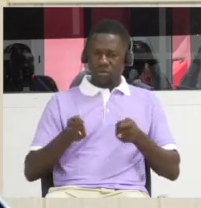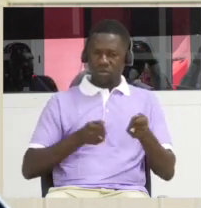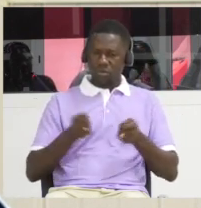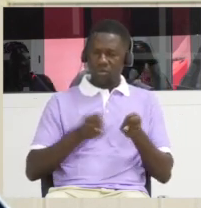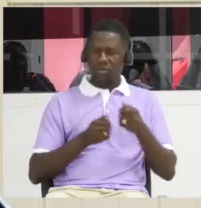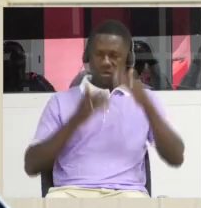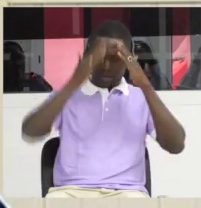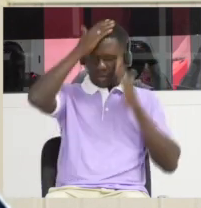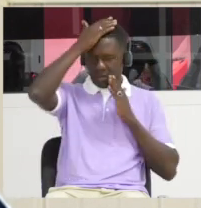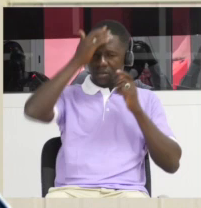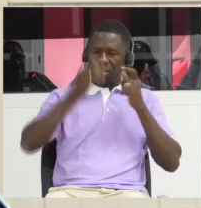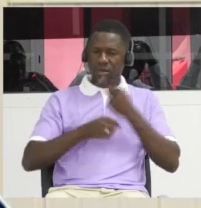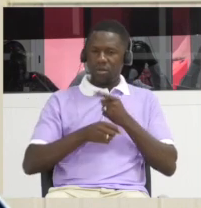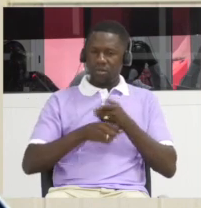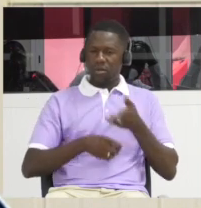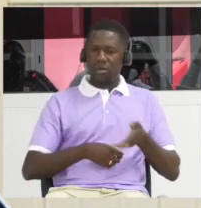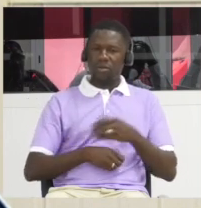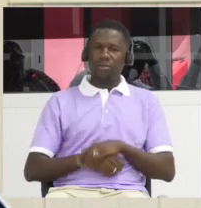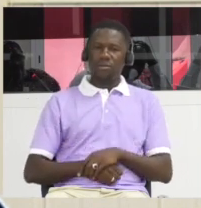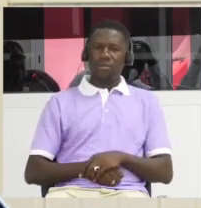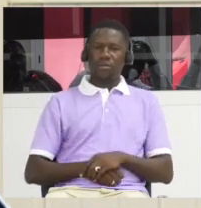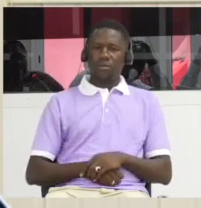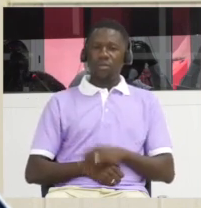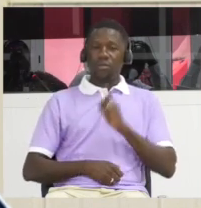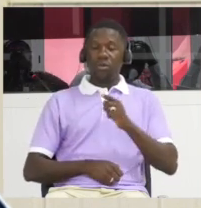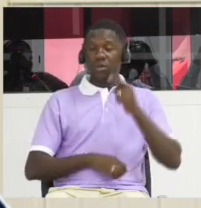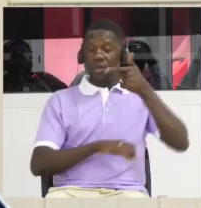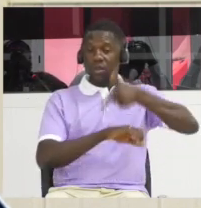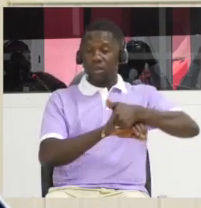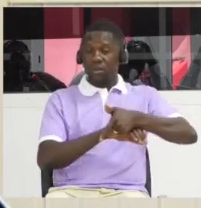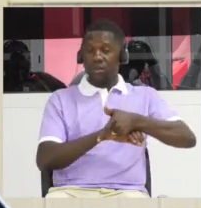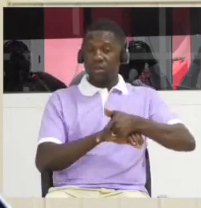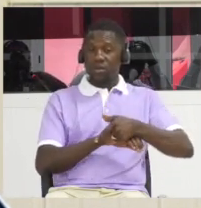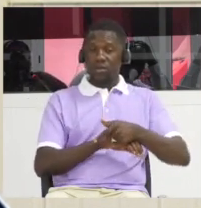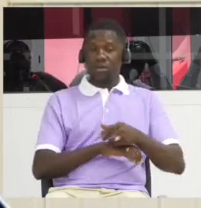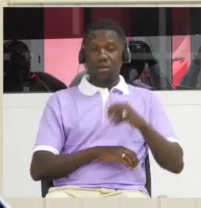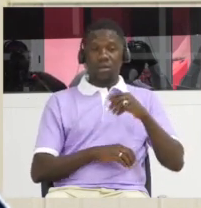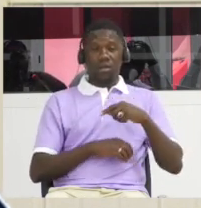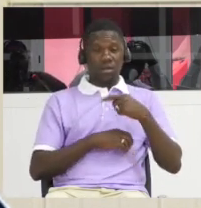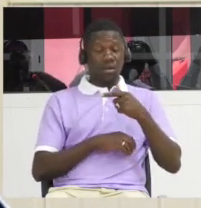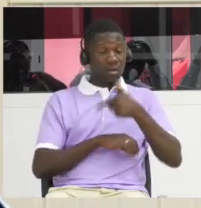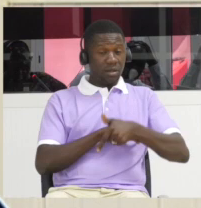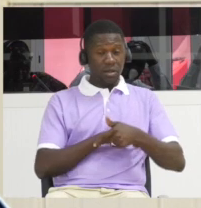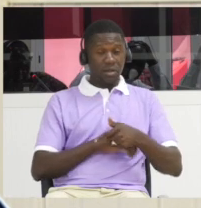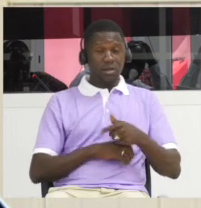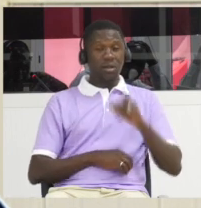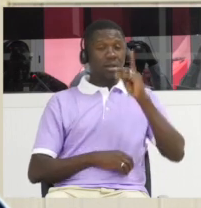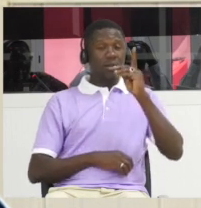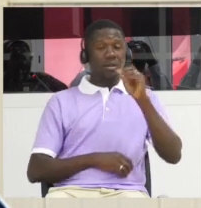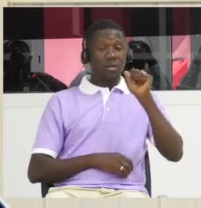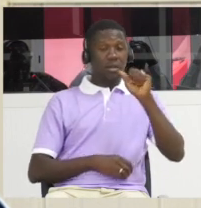army. But the Nigerian Dada saw him as a threat, and